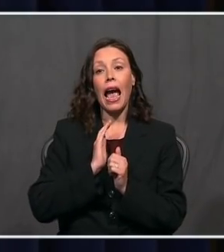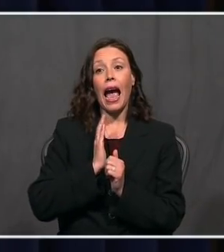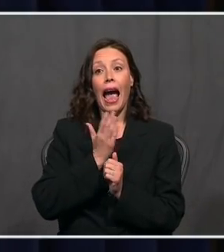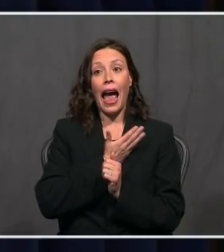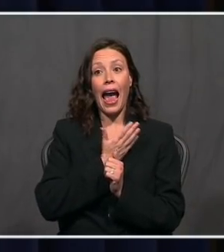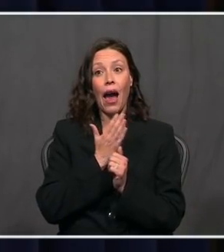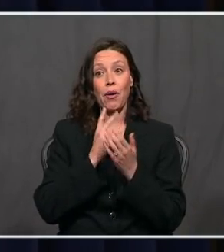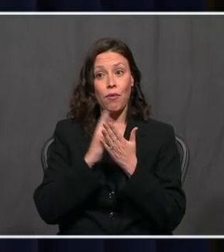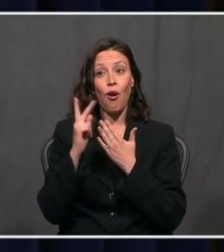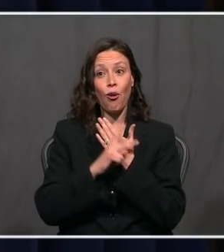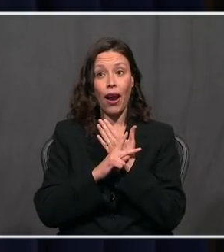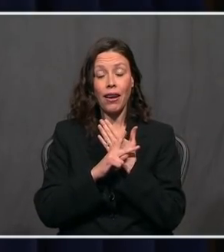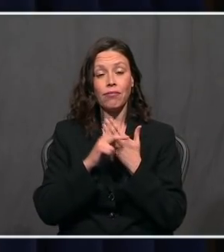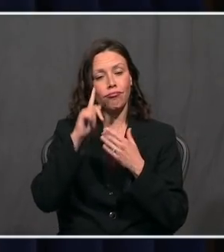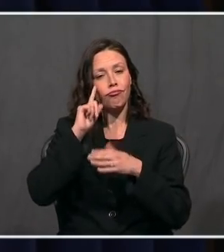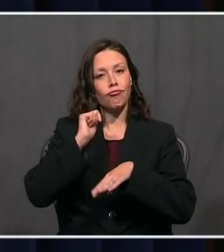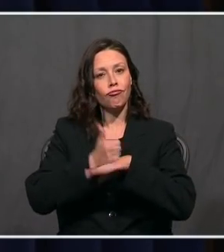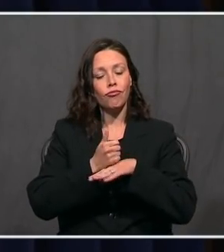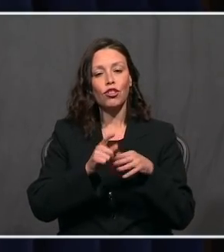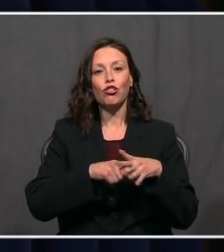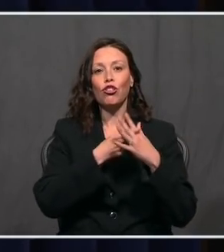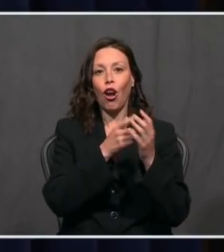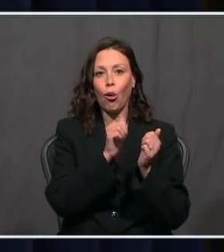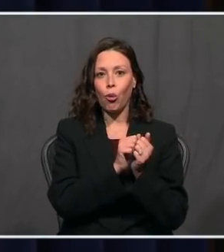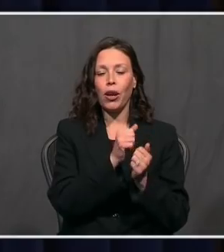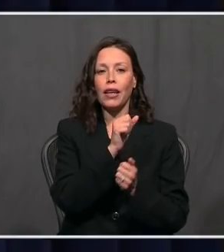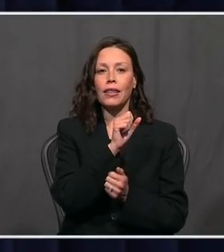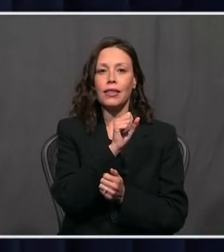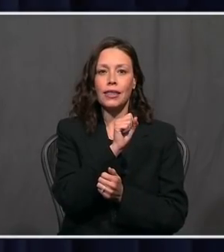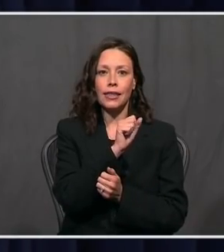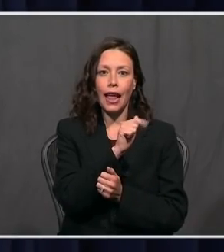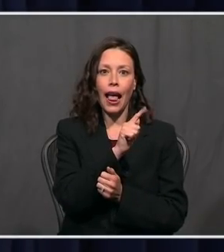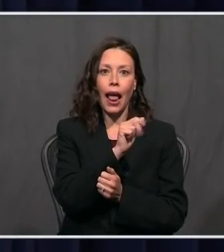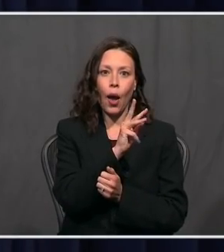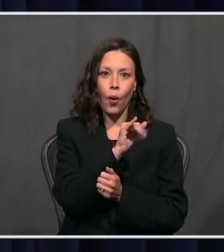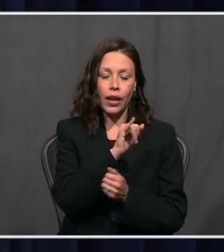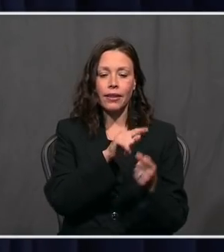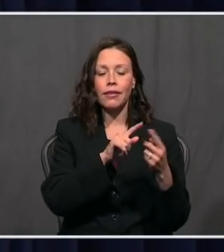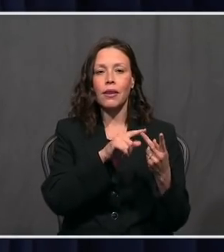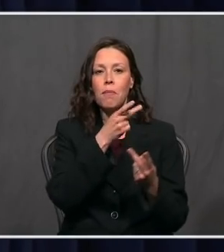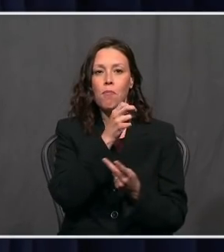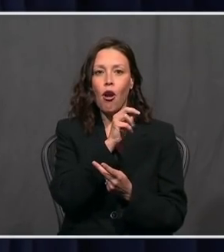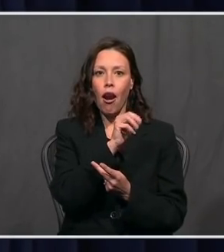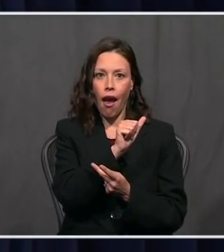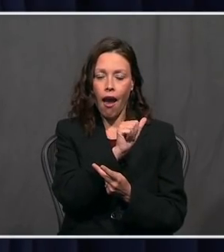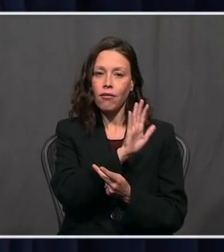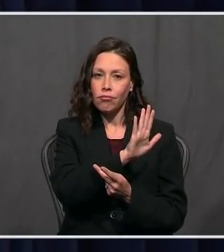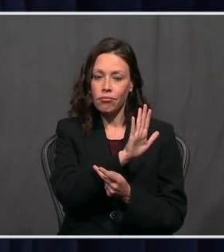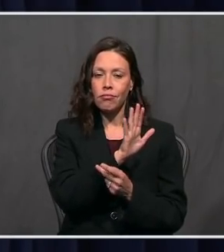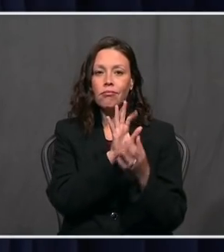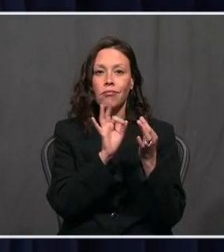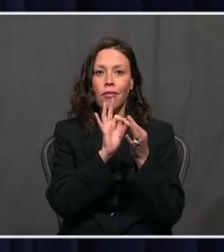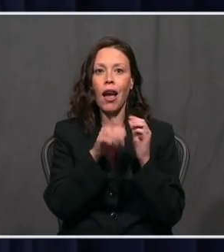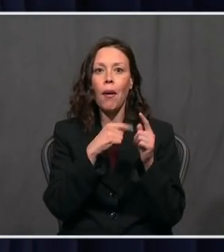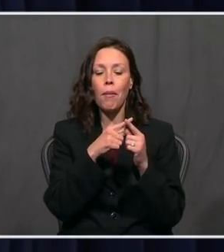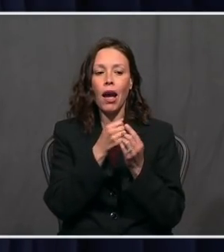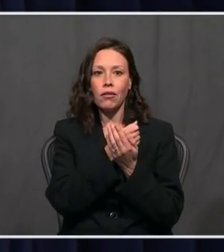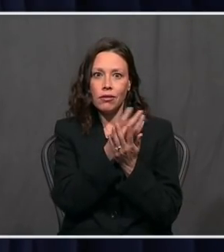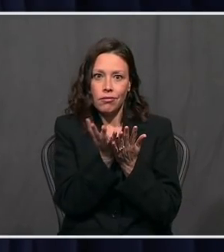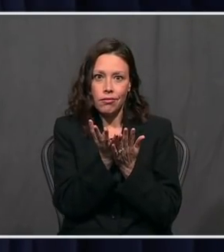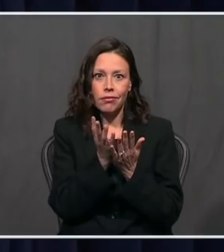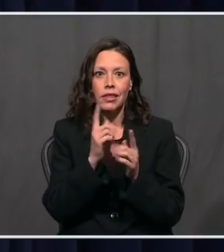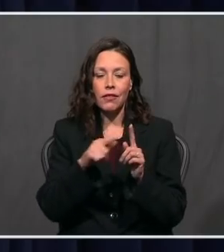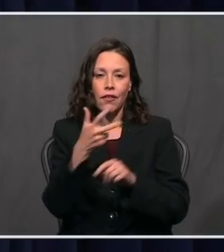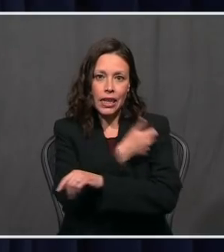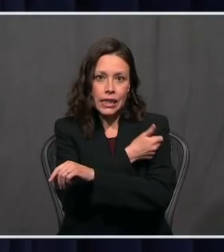this afternoon. We started with Dr. Slaoui and General Perna talking about the vaccine portfolio and distribution